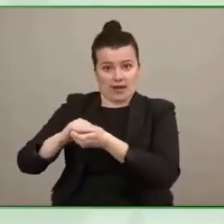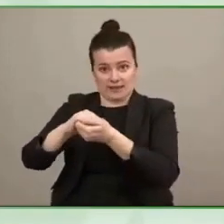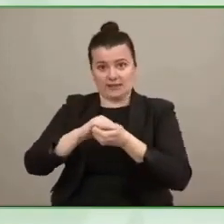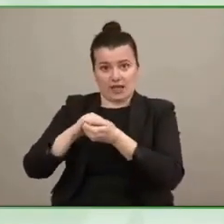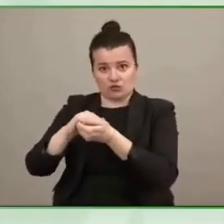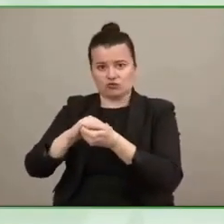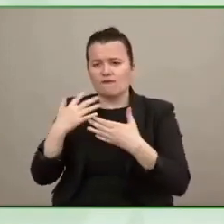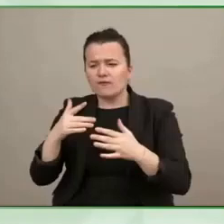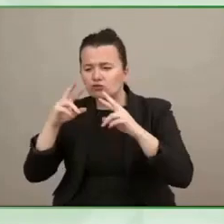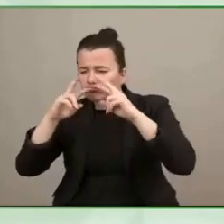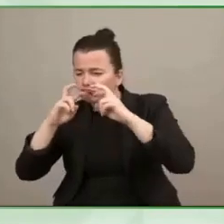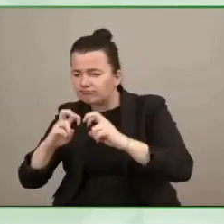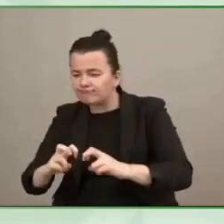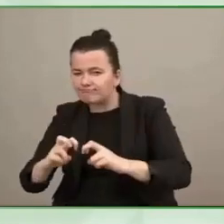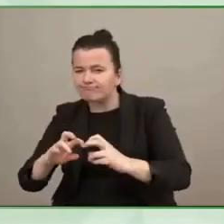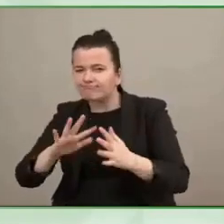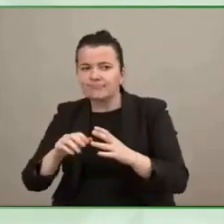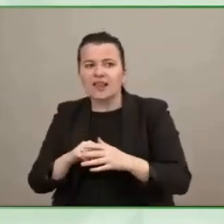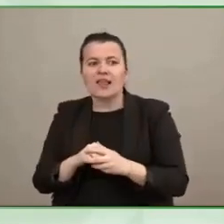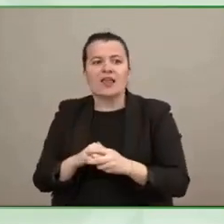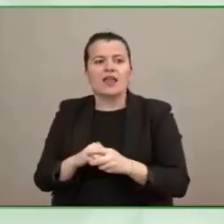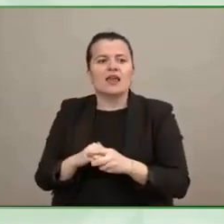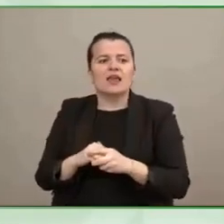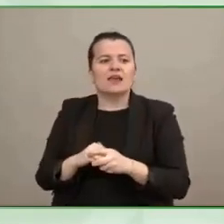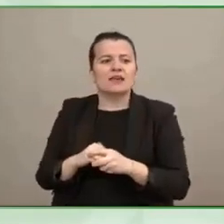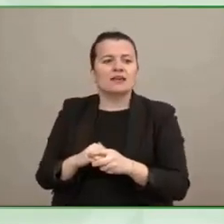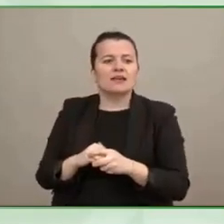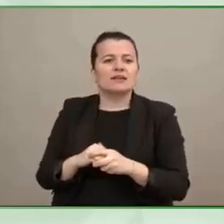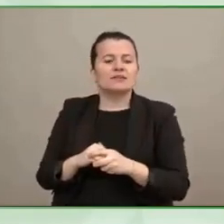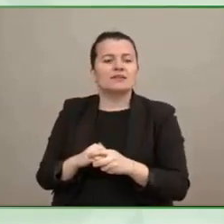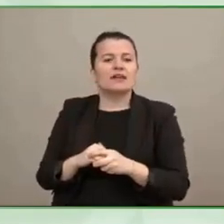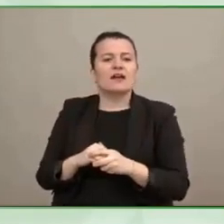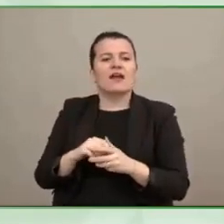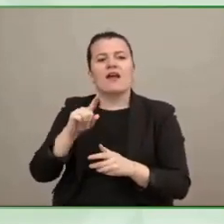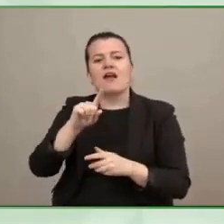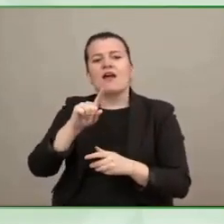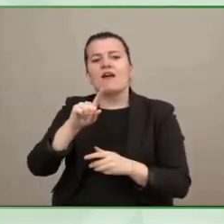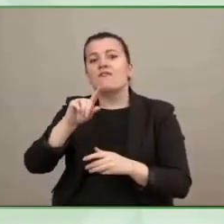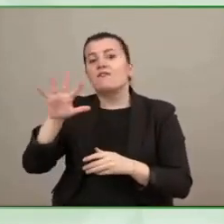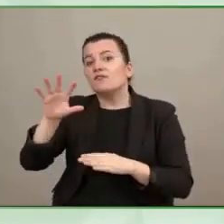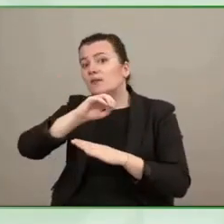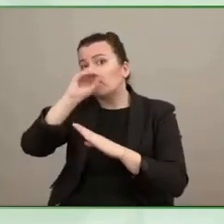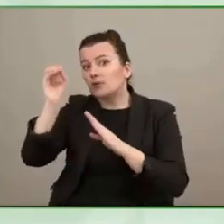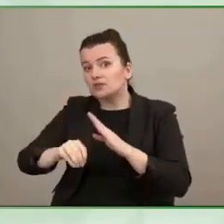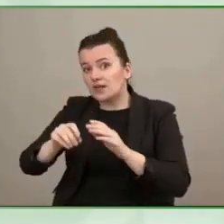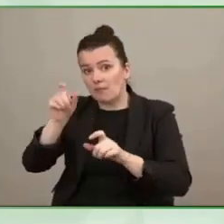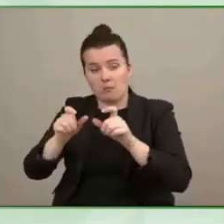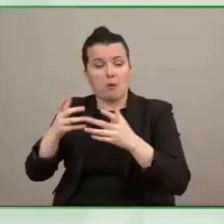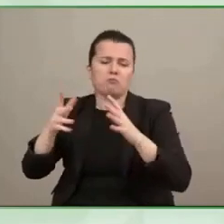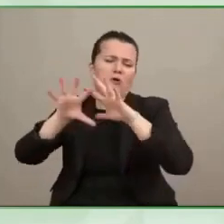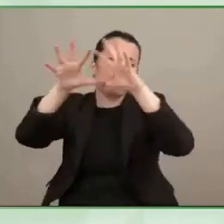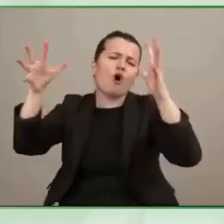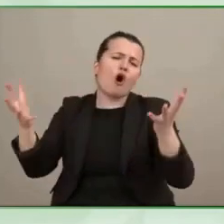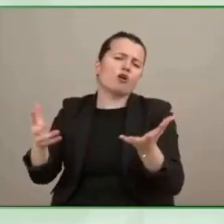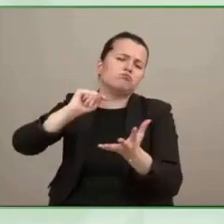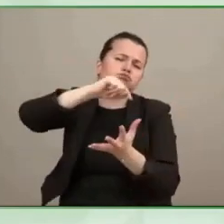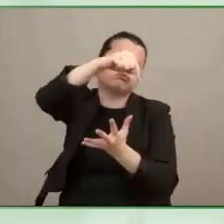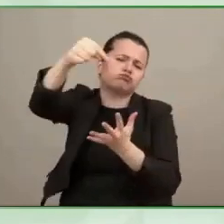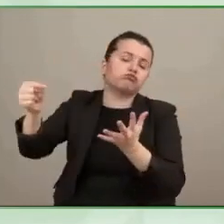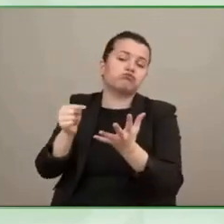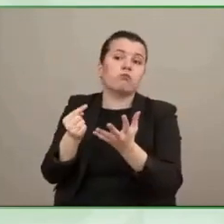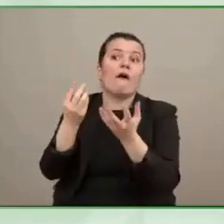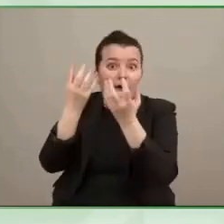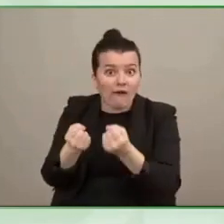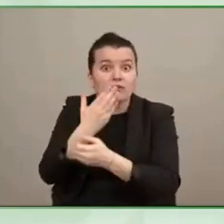15% in population in the world there are disability. As you know about Iraq, I think this number